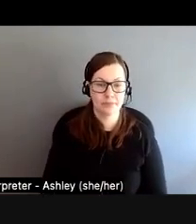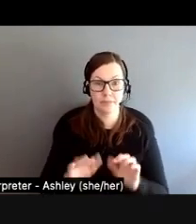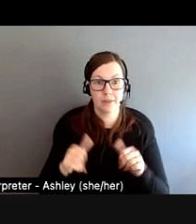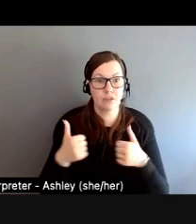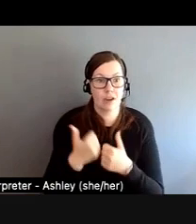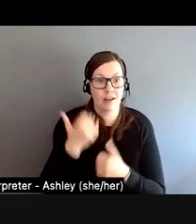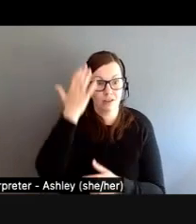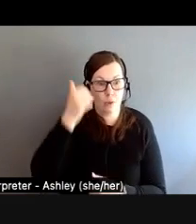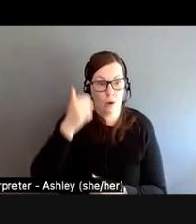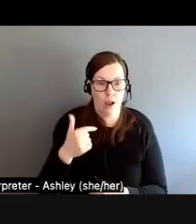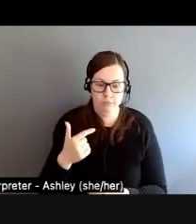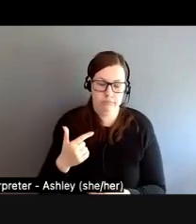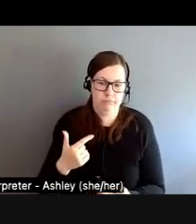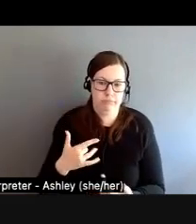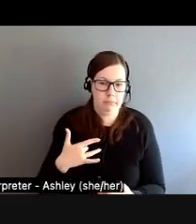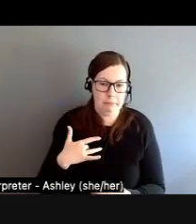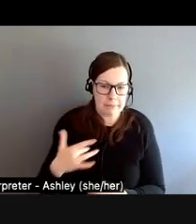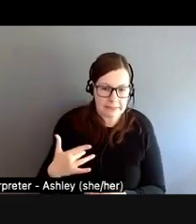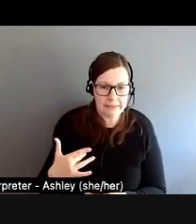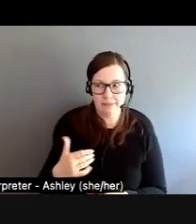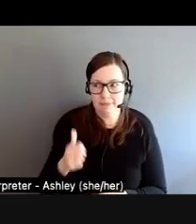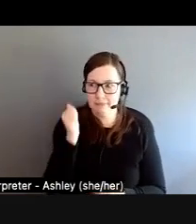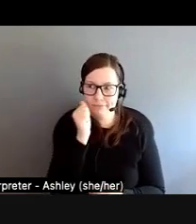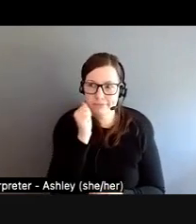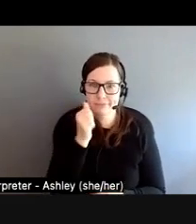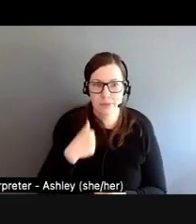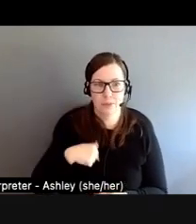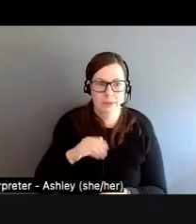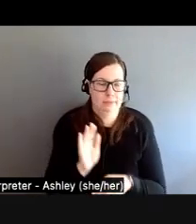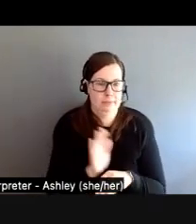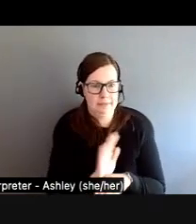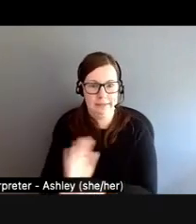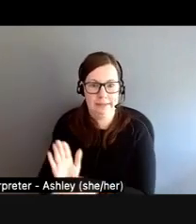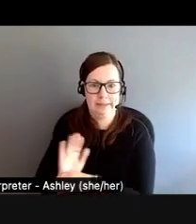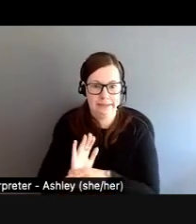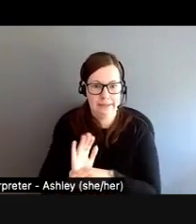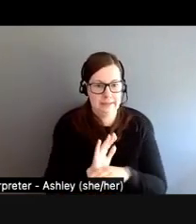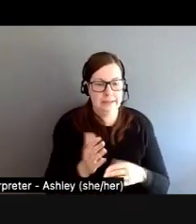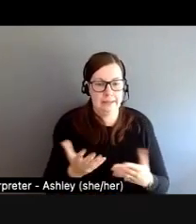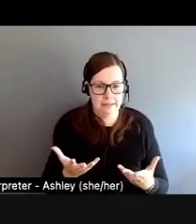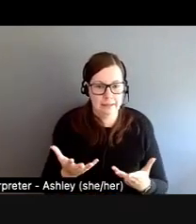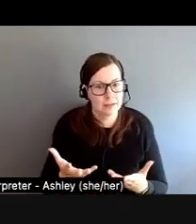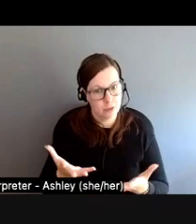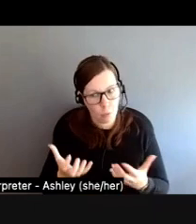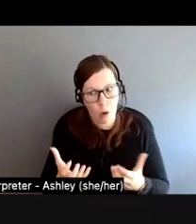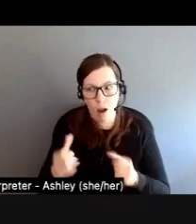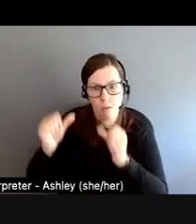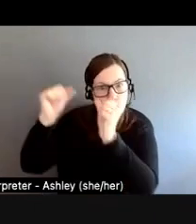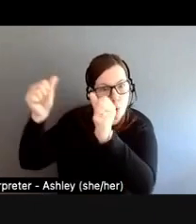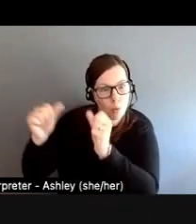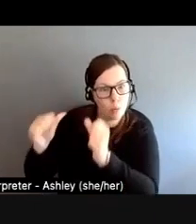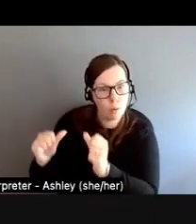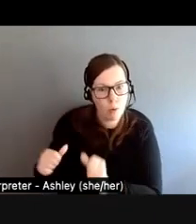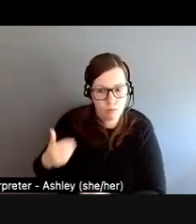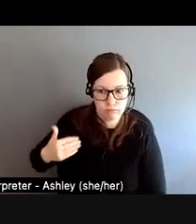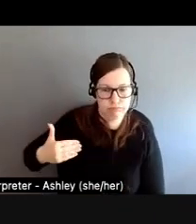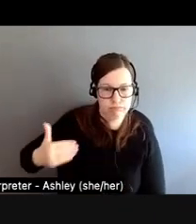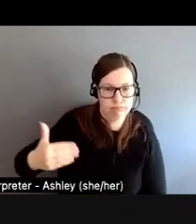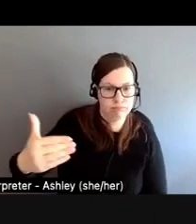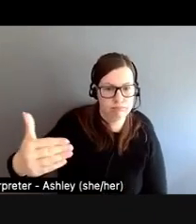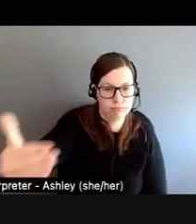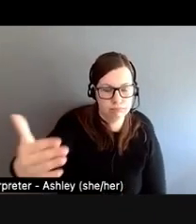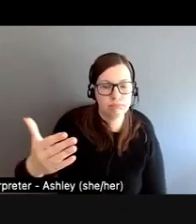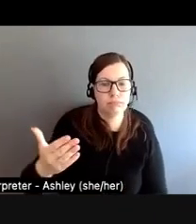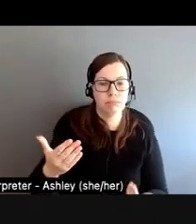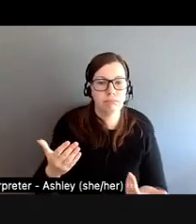we're facilitating class. So we want to stay active with publishing and establishing our videos to